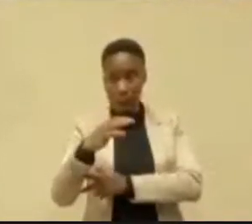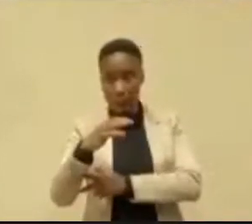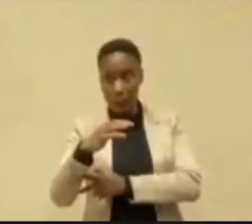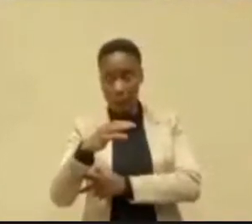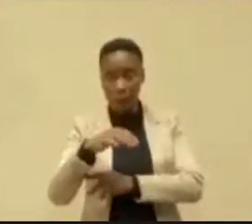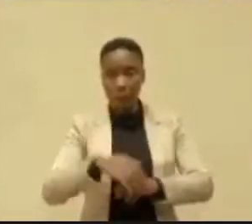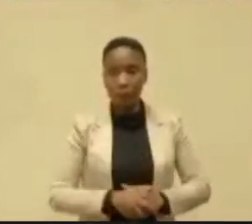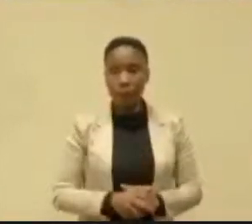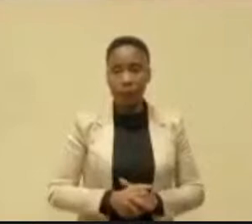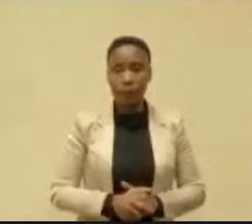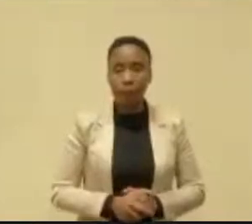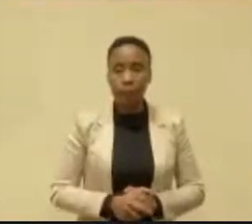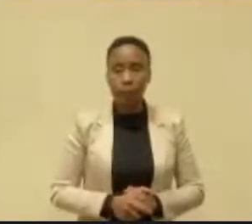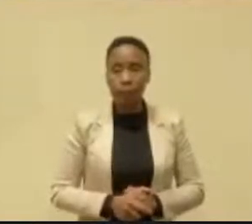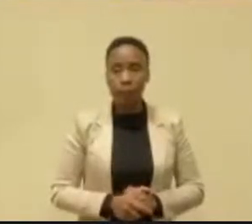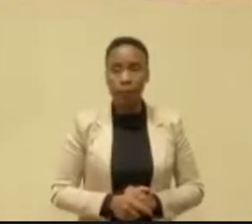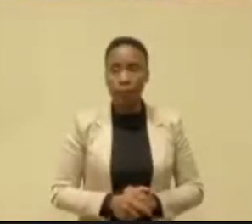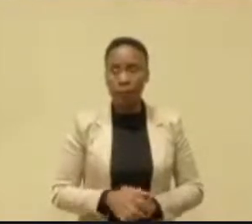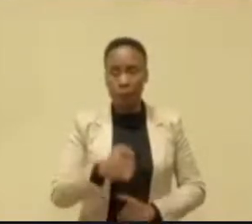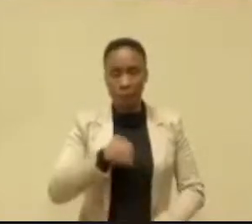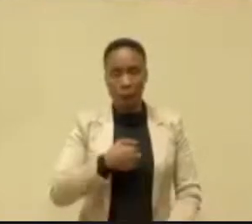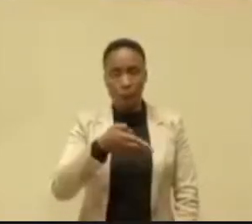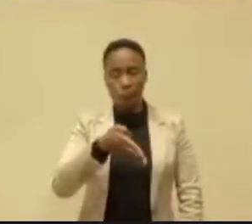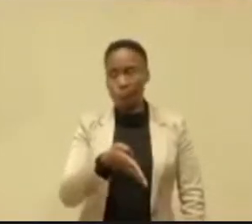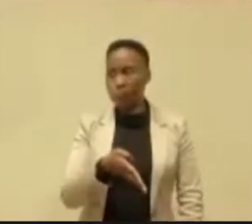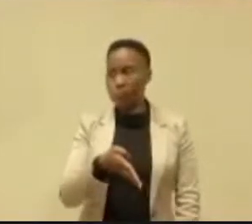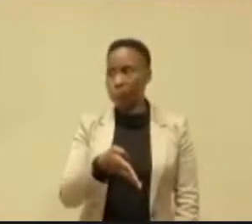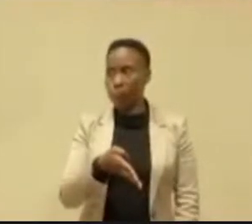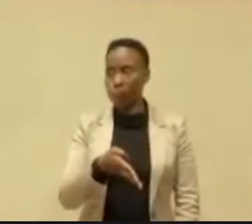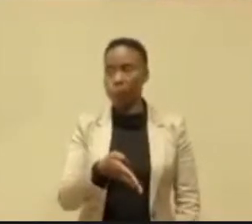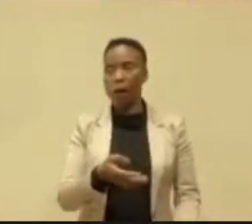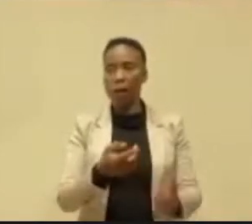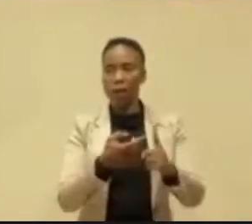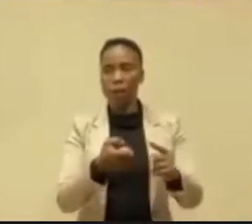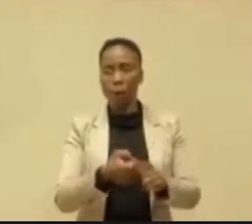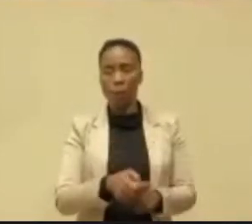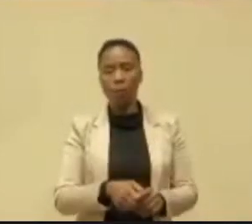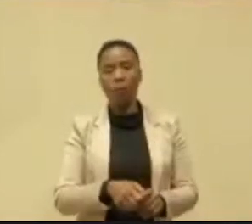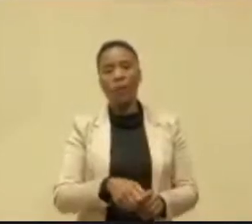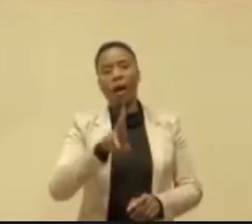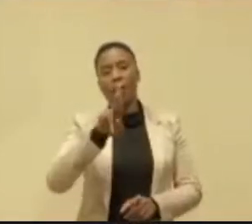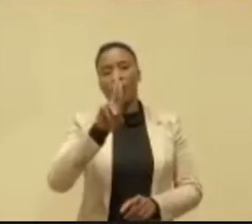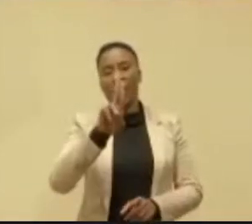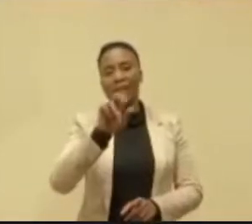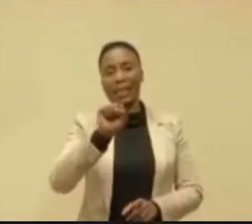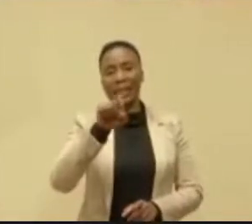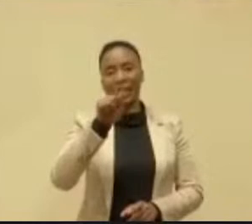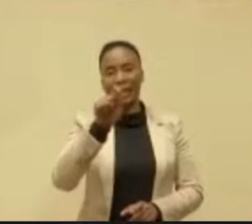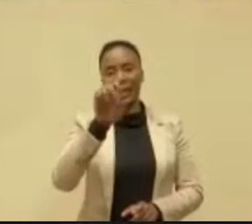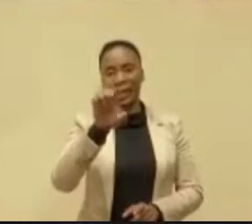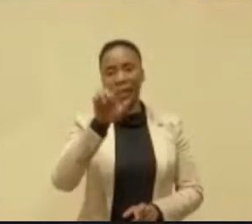i am here coming from a resting back